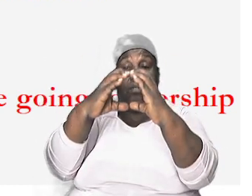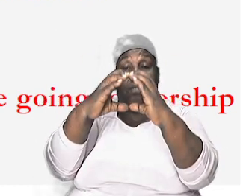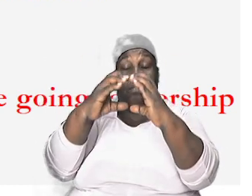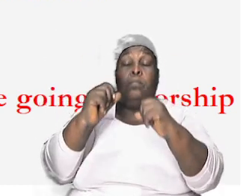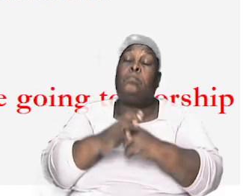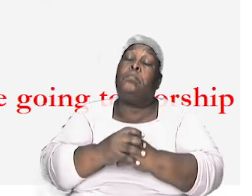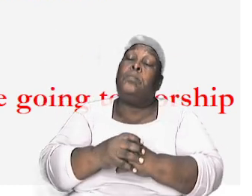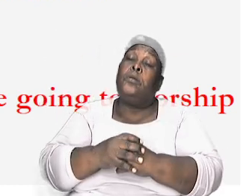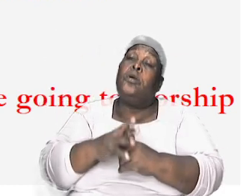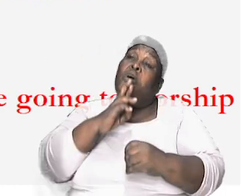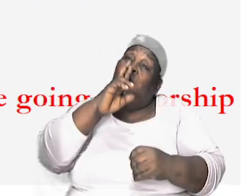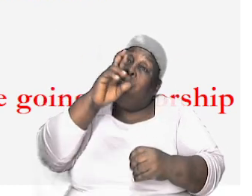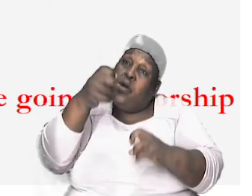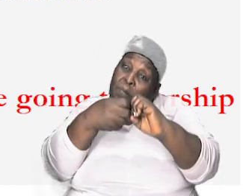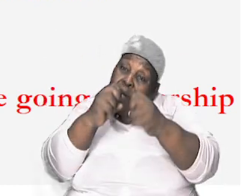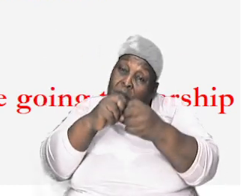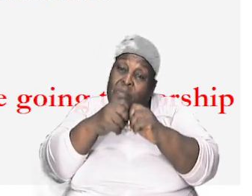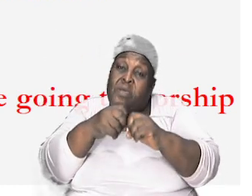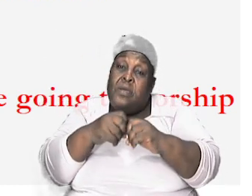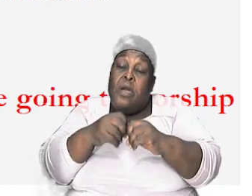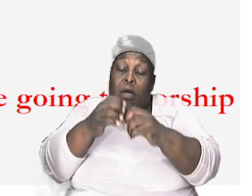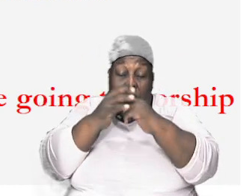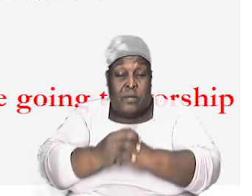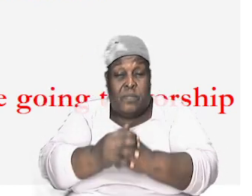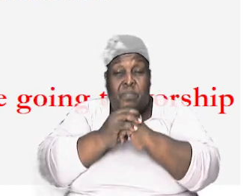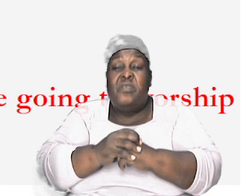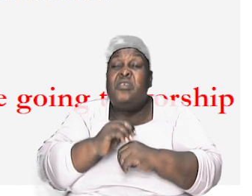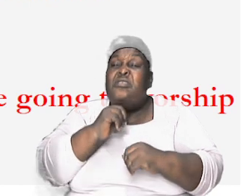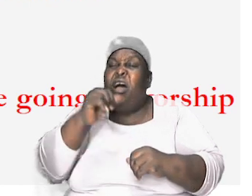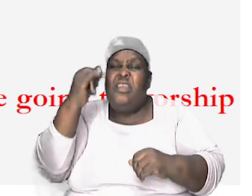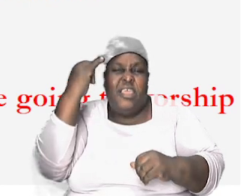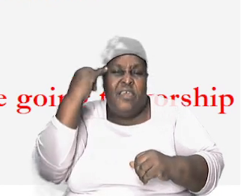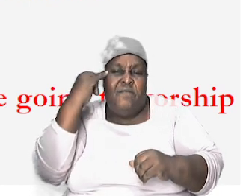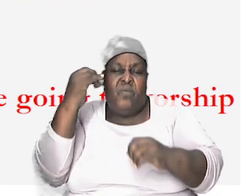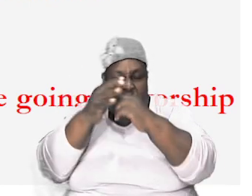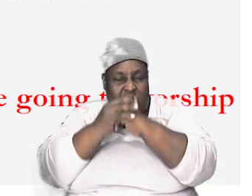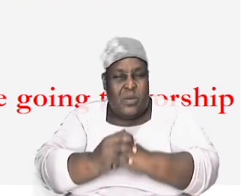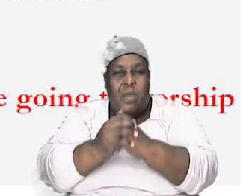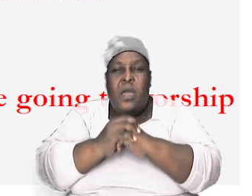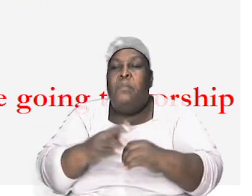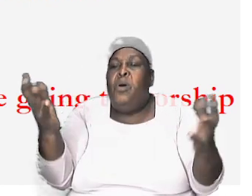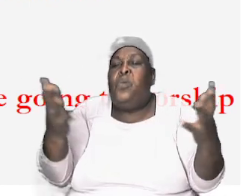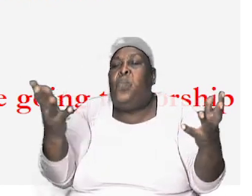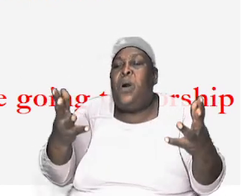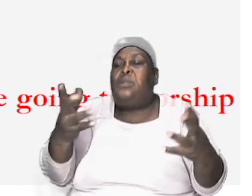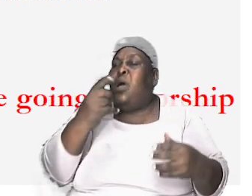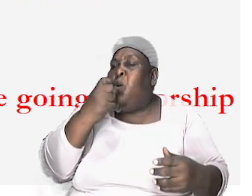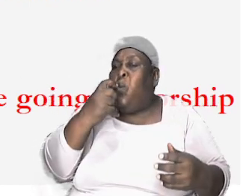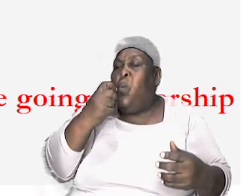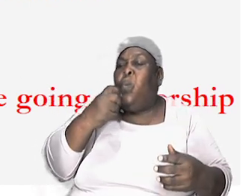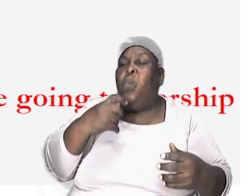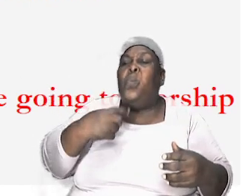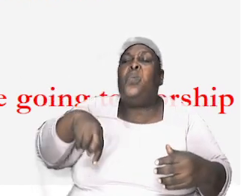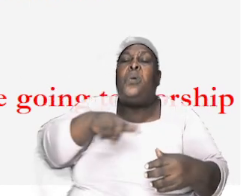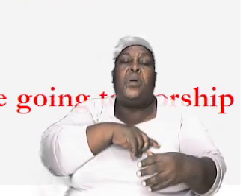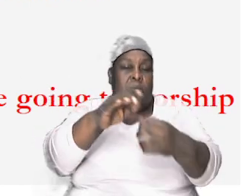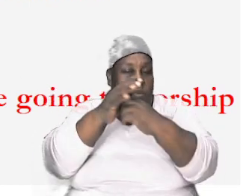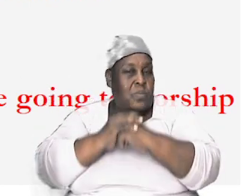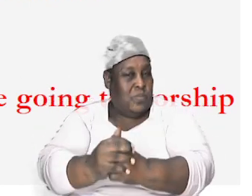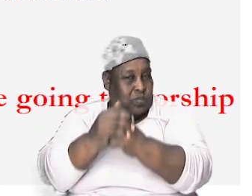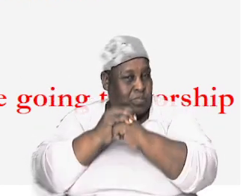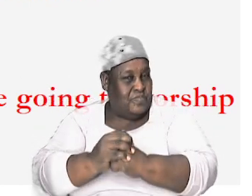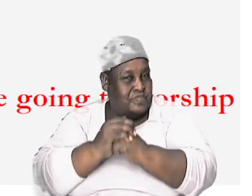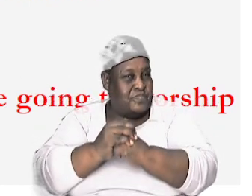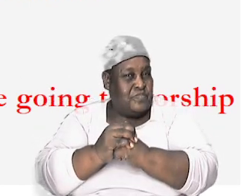the real issue about worship is not if we are going to worship, but what or whom we are going to worship. As I said before, we